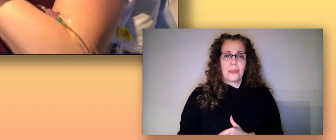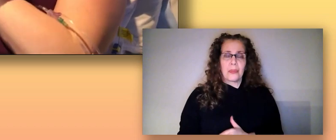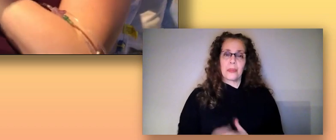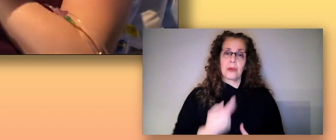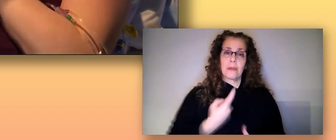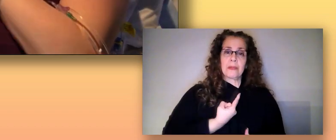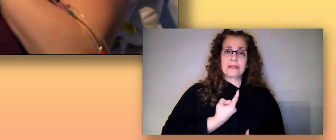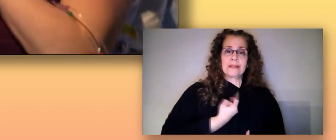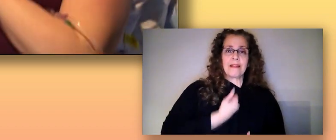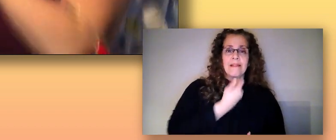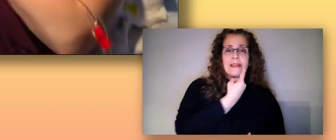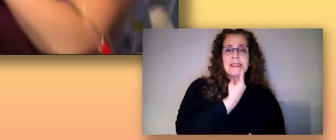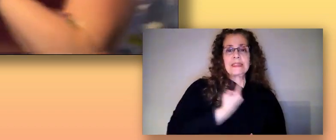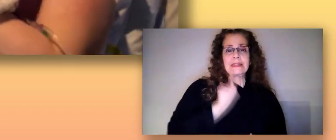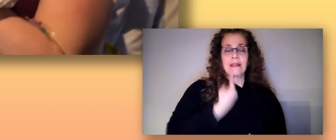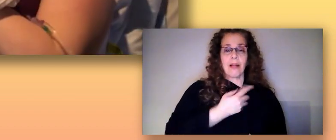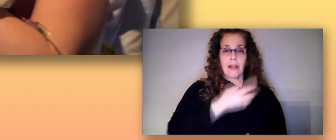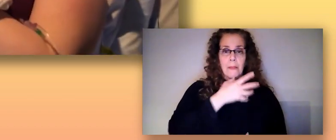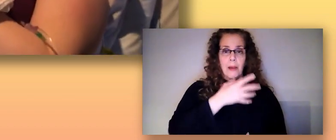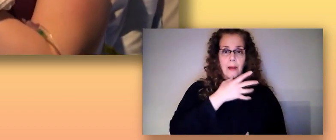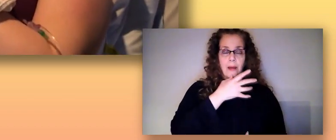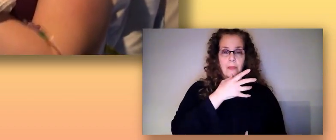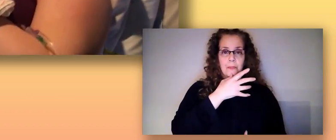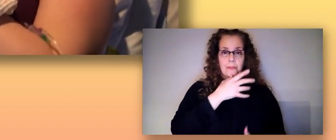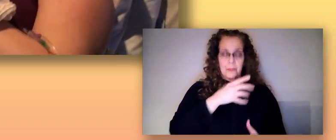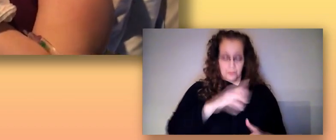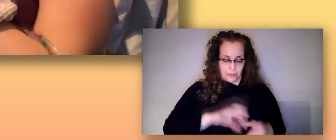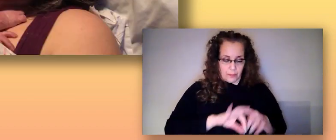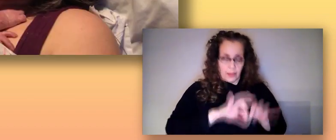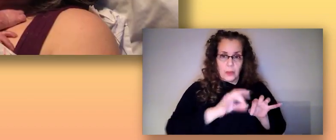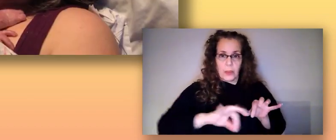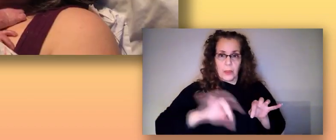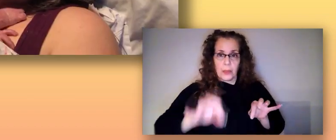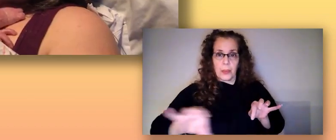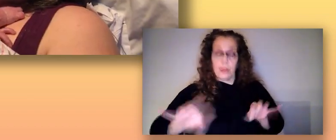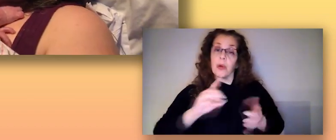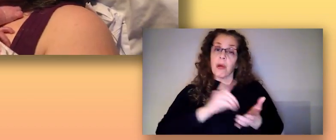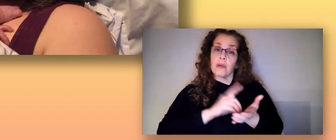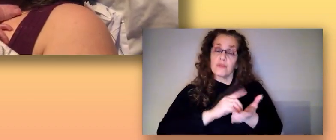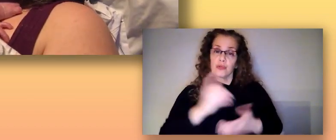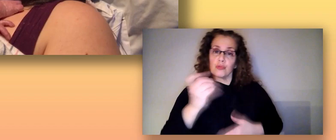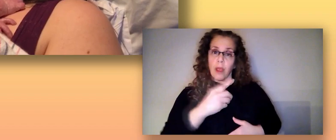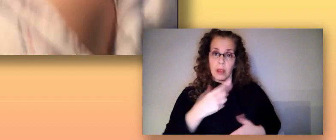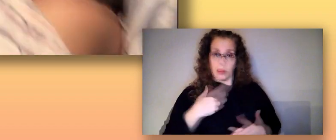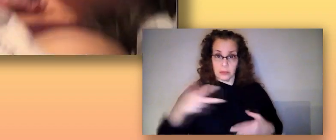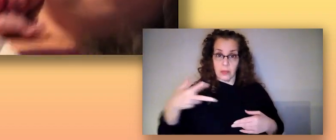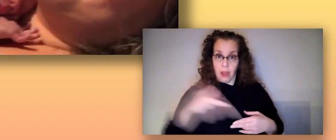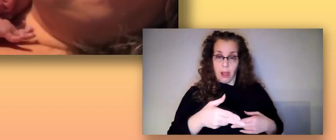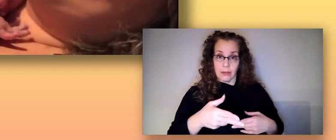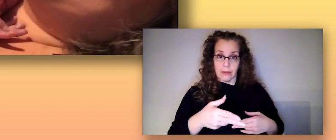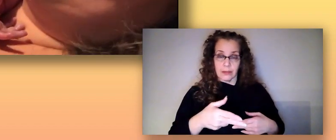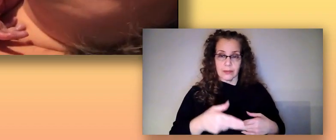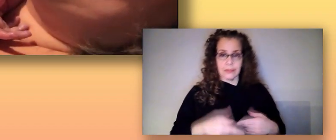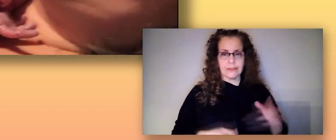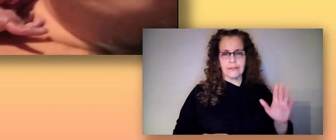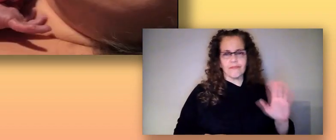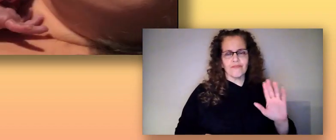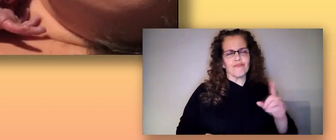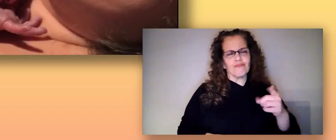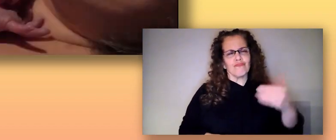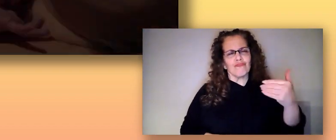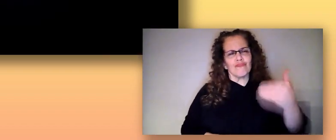by choice, the doctor asked me if I wanted to cut the cord. I said, no, you could do